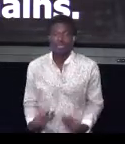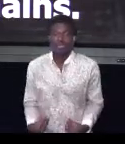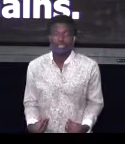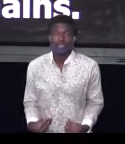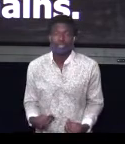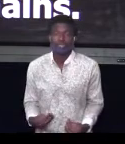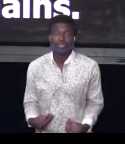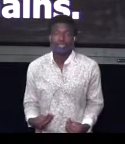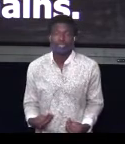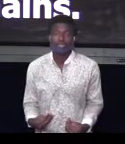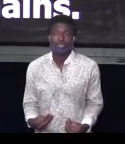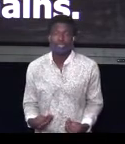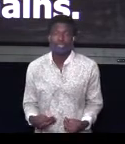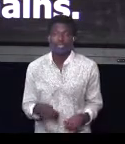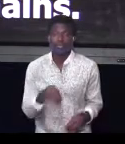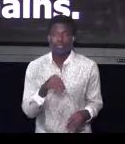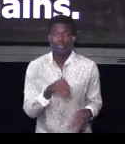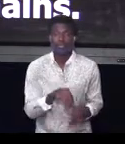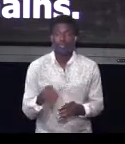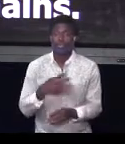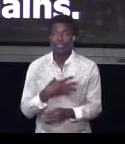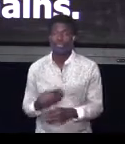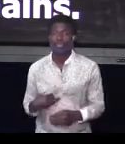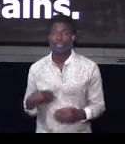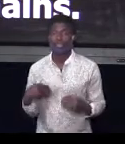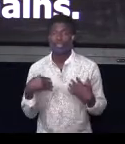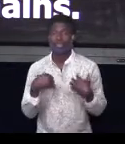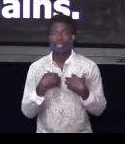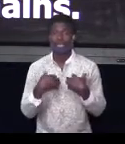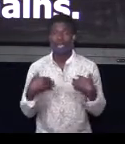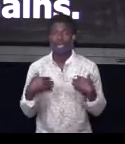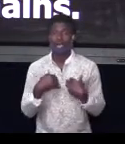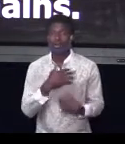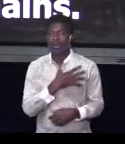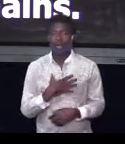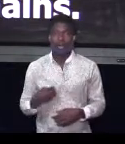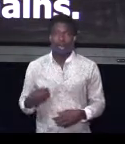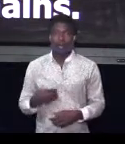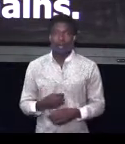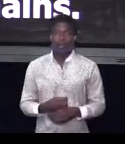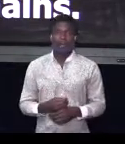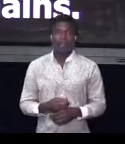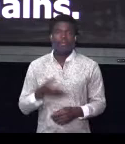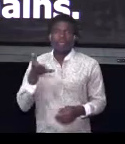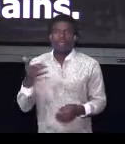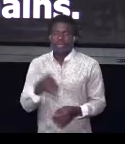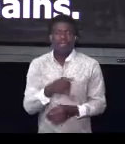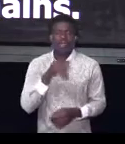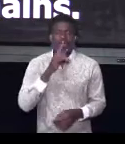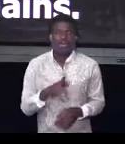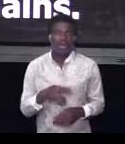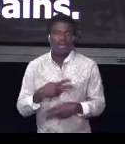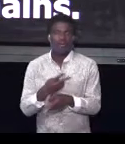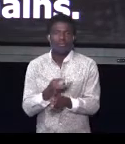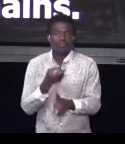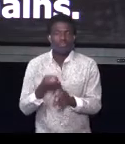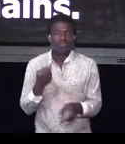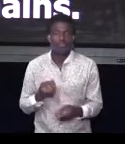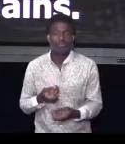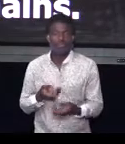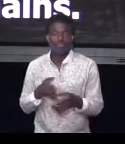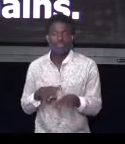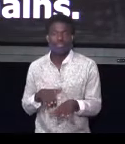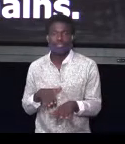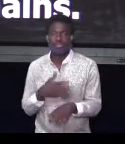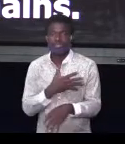plants and animals and their remains. Manures are organic substances that are produced from